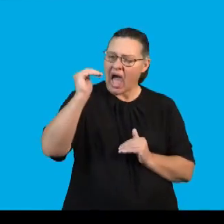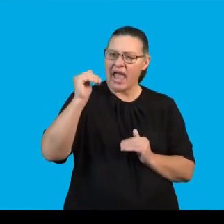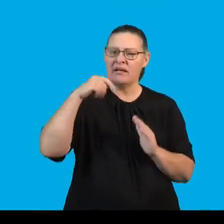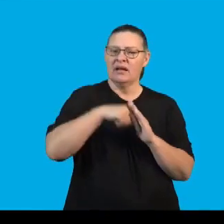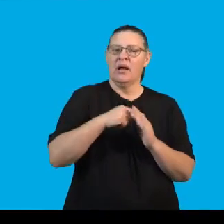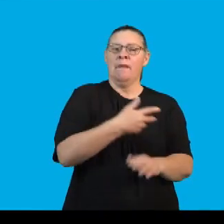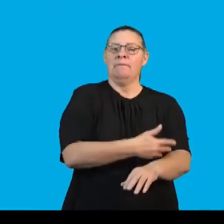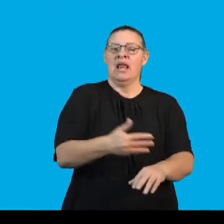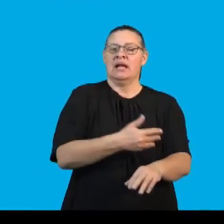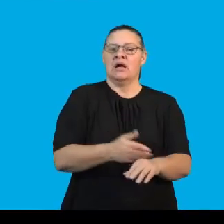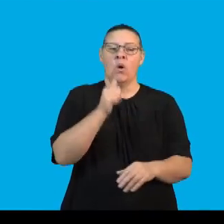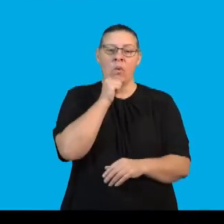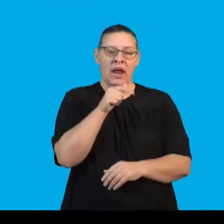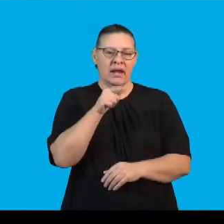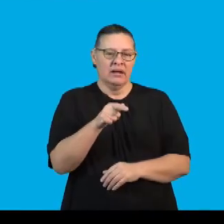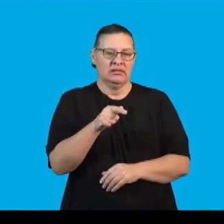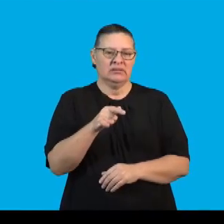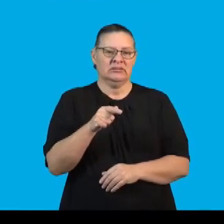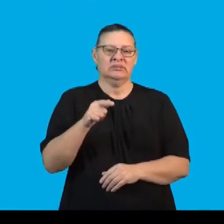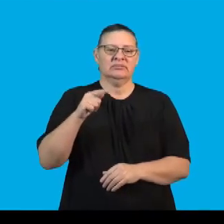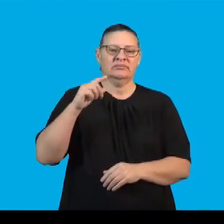that will be high in concentration in the blood